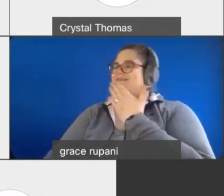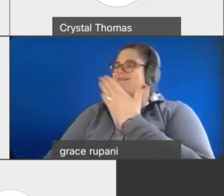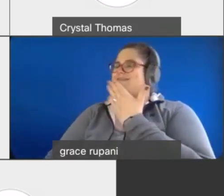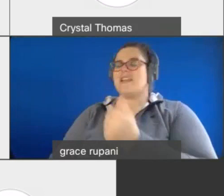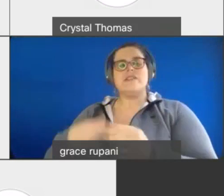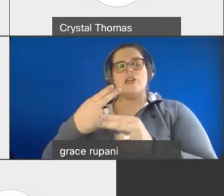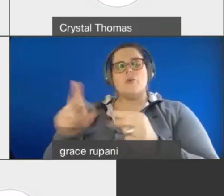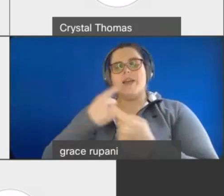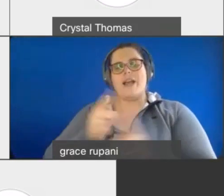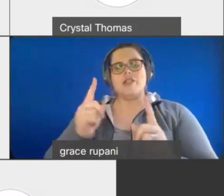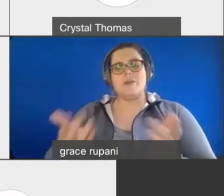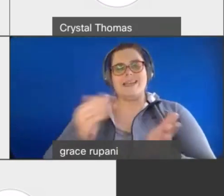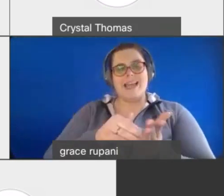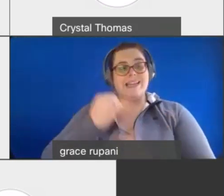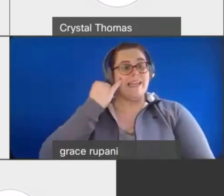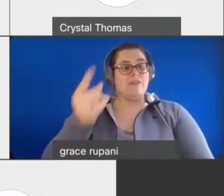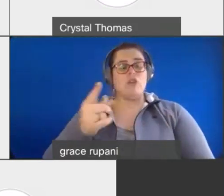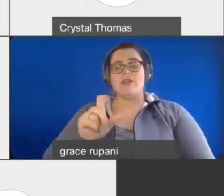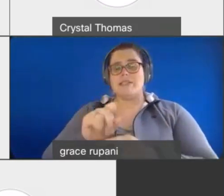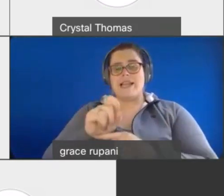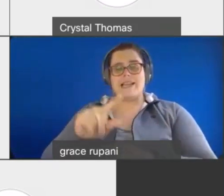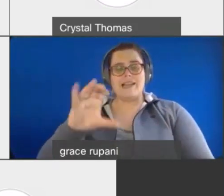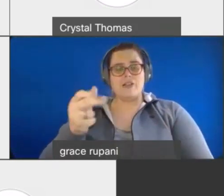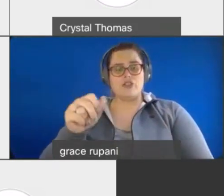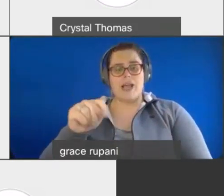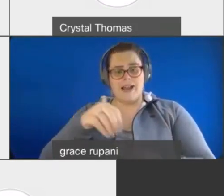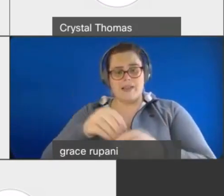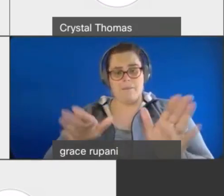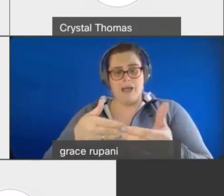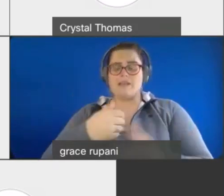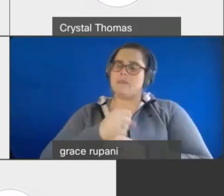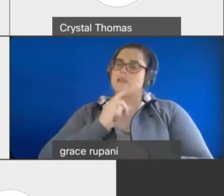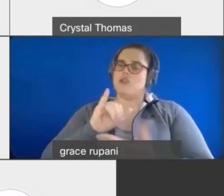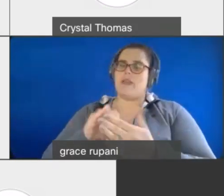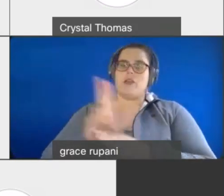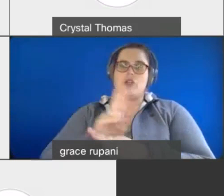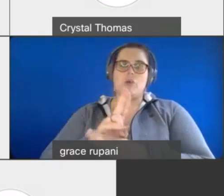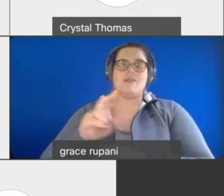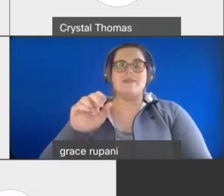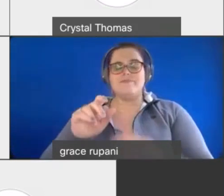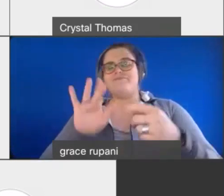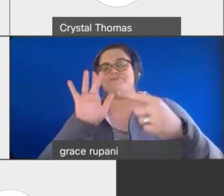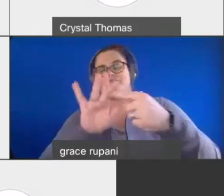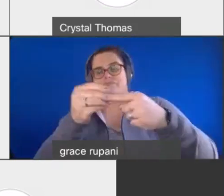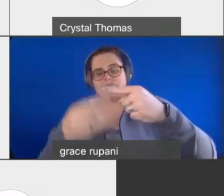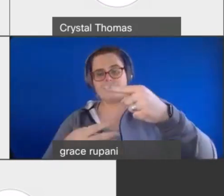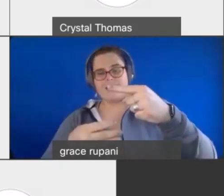announcement again, please, if you're sending chats into the chat box, please make sure that you've used the everyone setting in the drop-down box located within